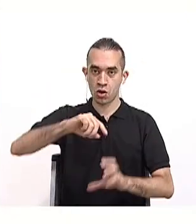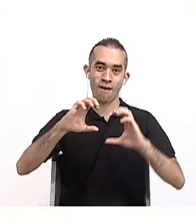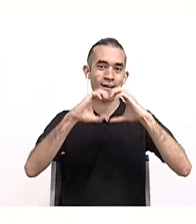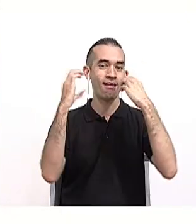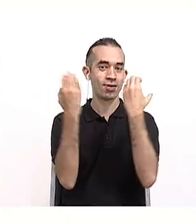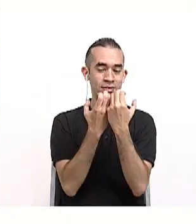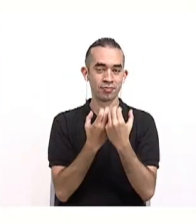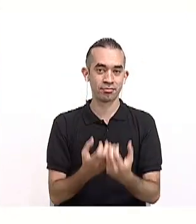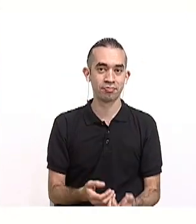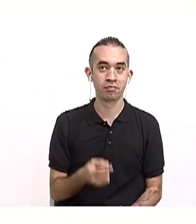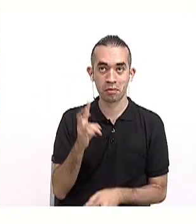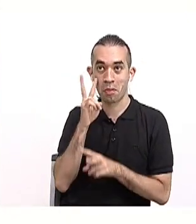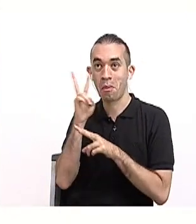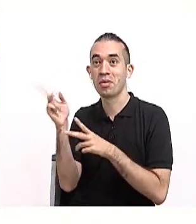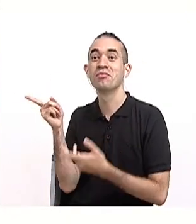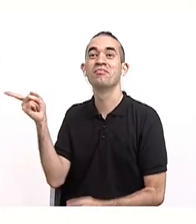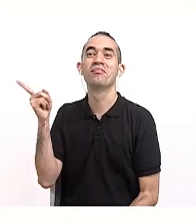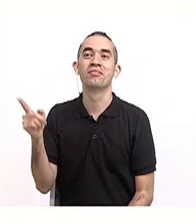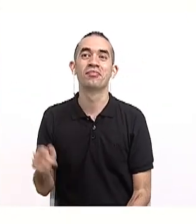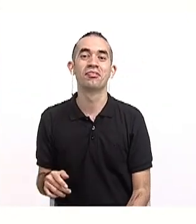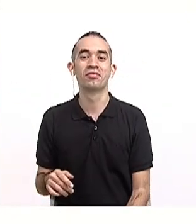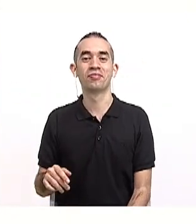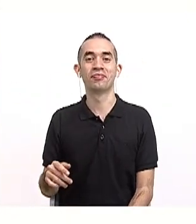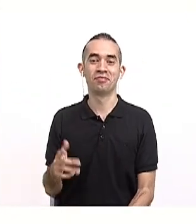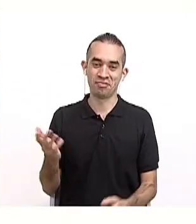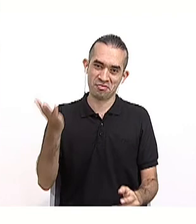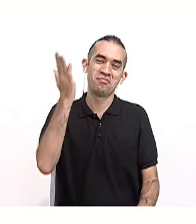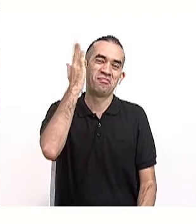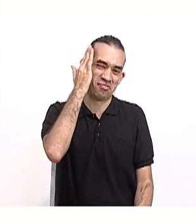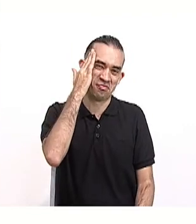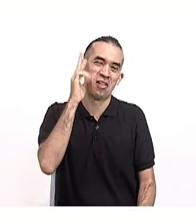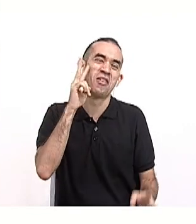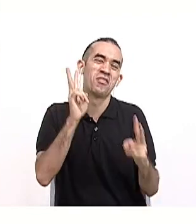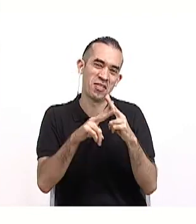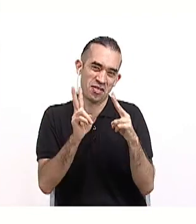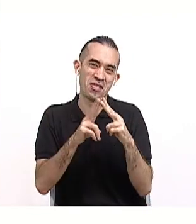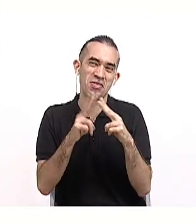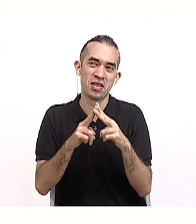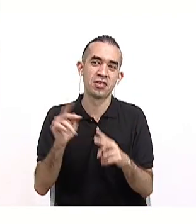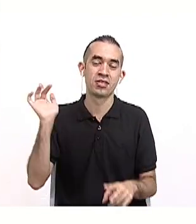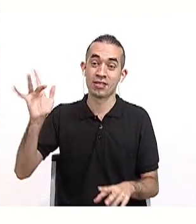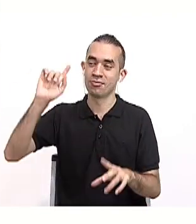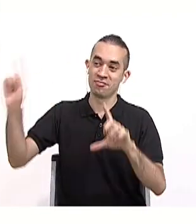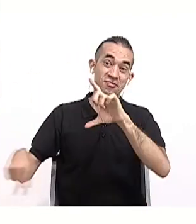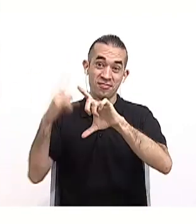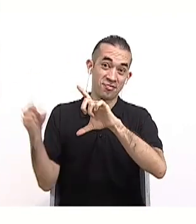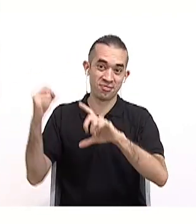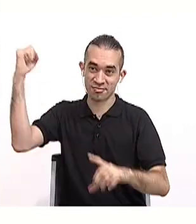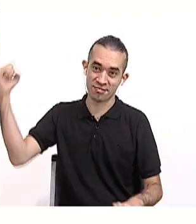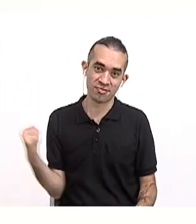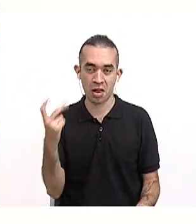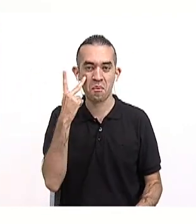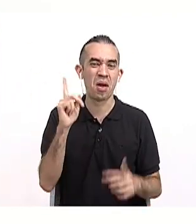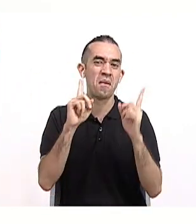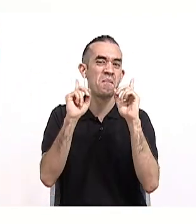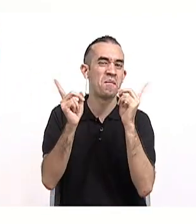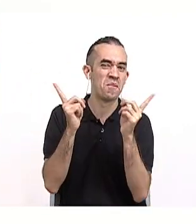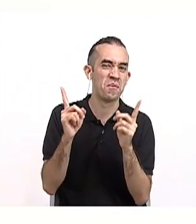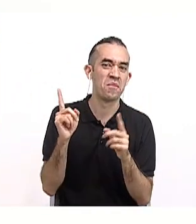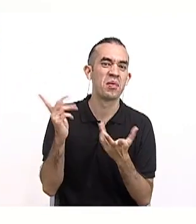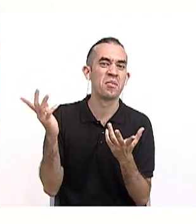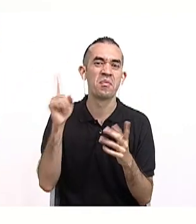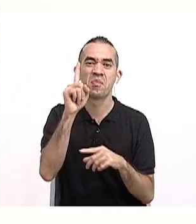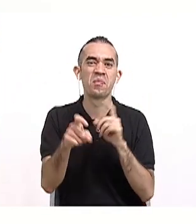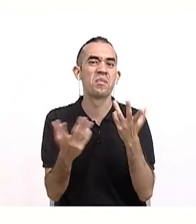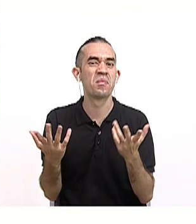lesson. And for this, what I have is, you already know it, the spin wheel. So let's see what questions we get with the spin wheel,